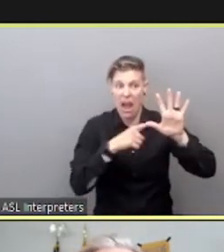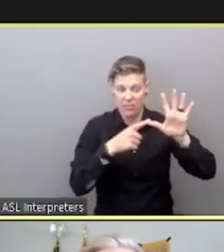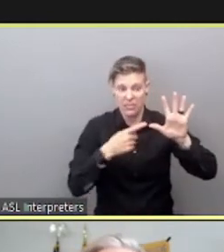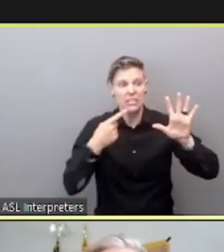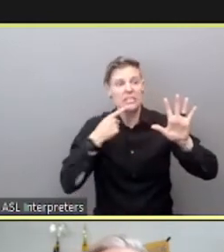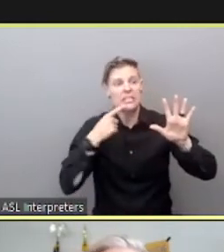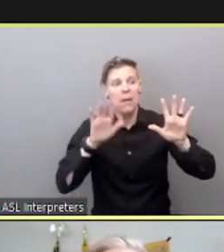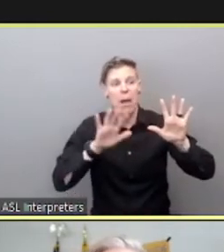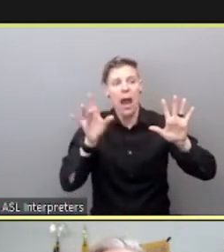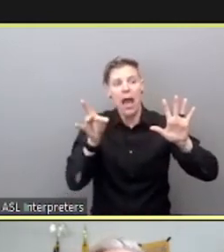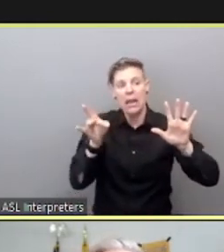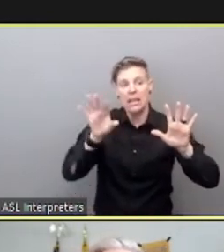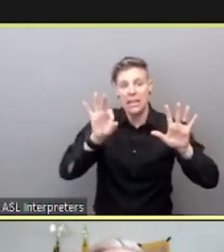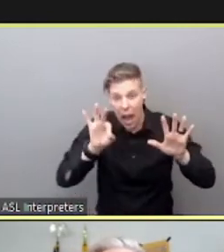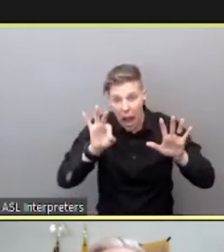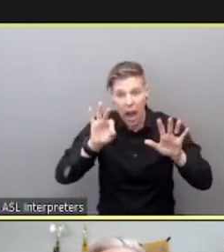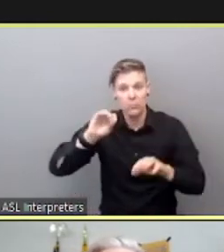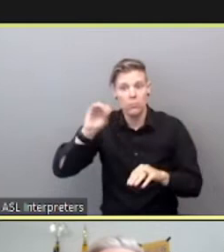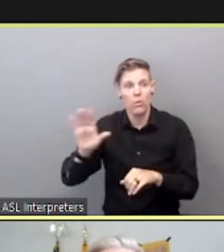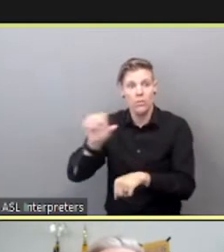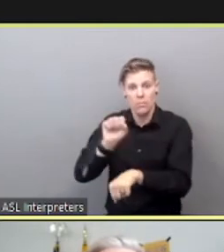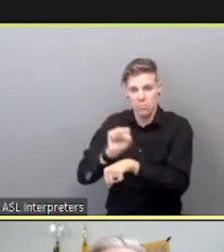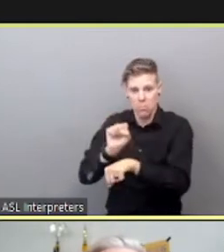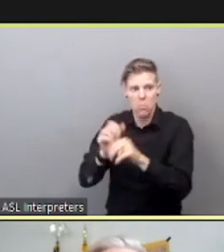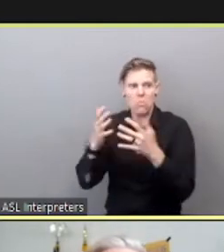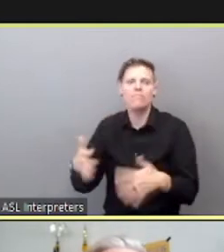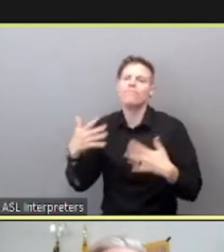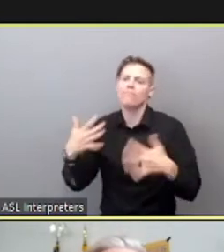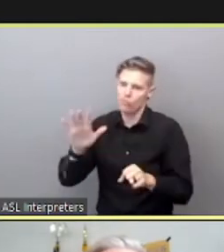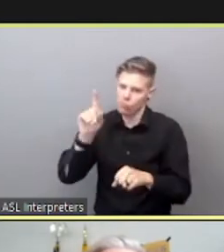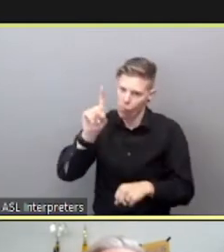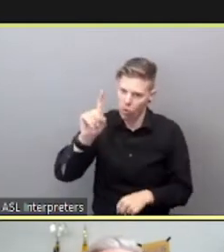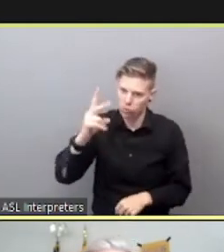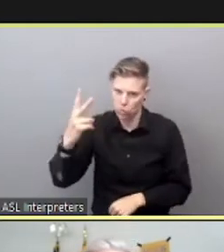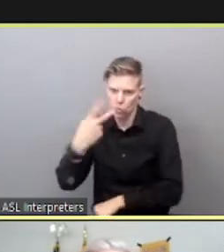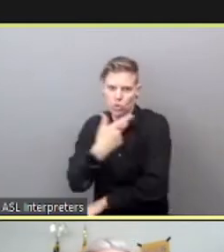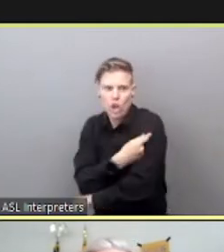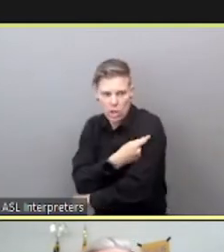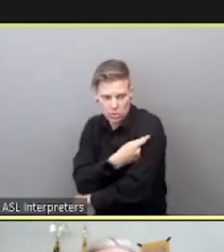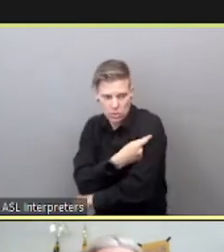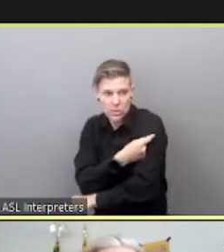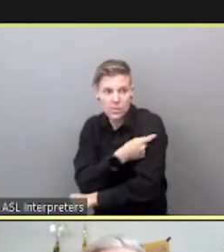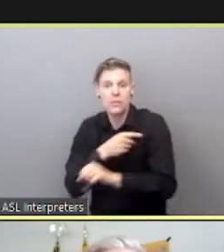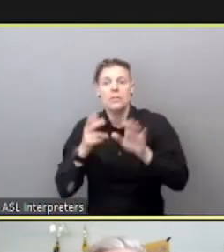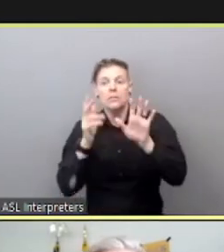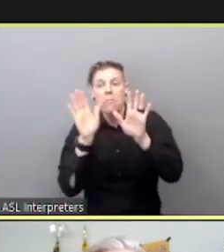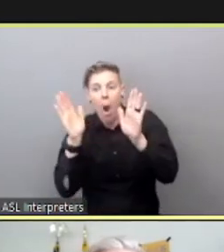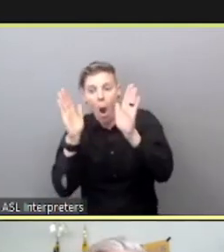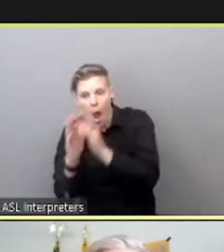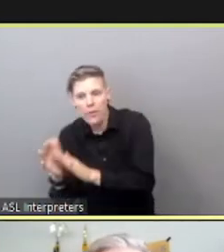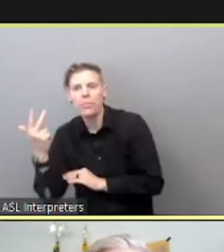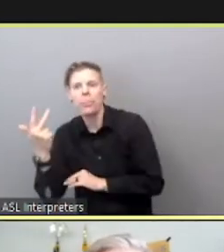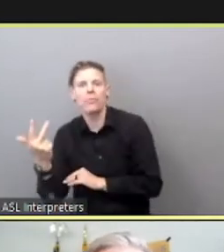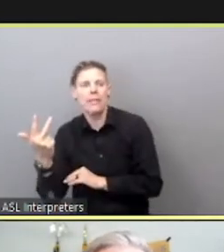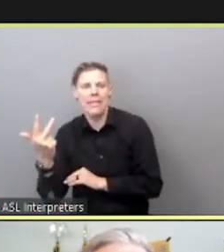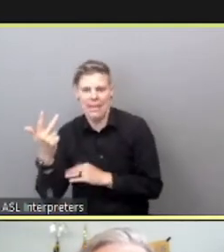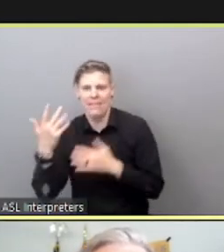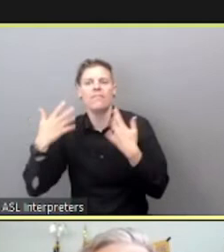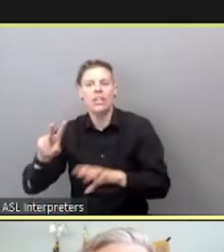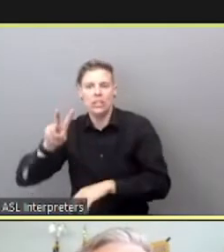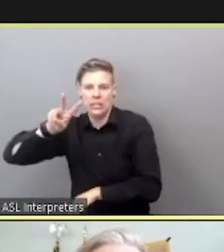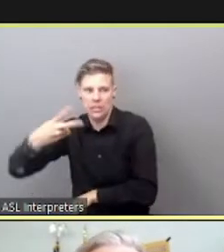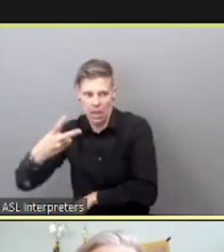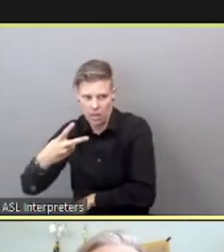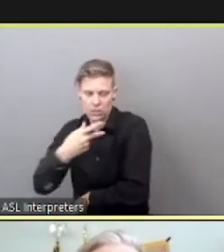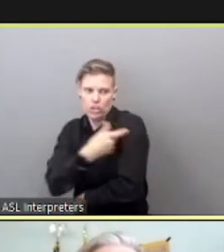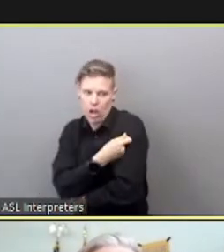fully vaccinated. 3% are partially vaccinated. Those exemptions that are approved,